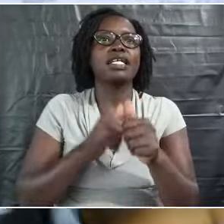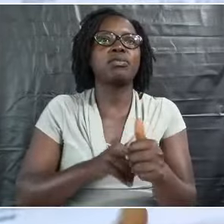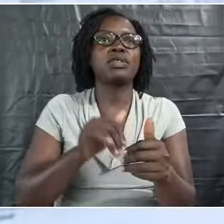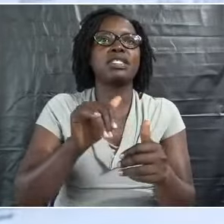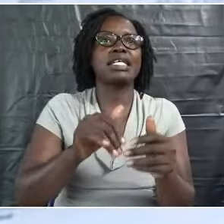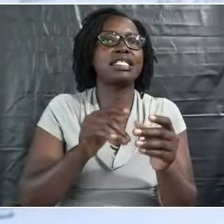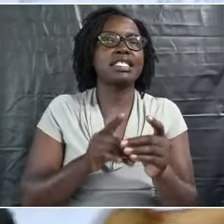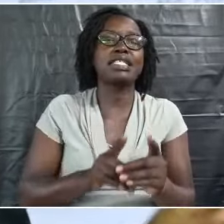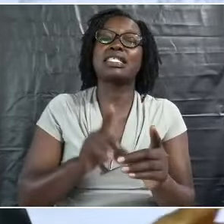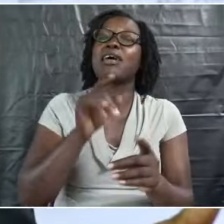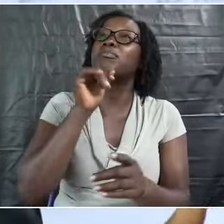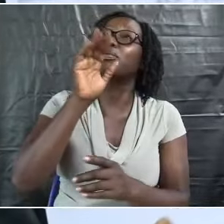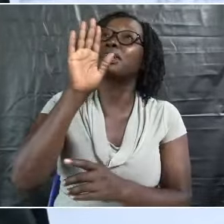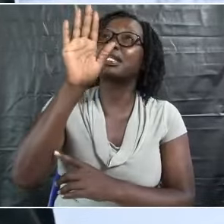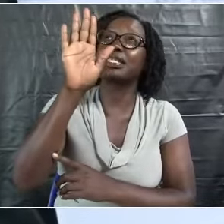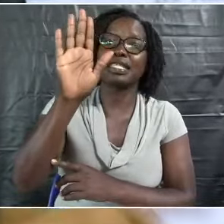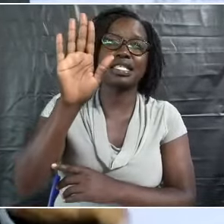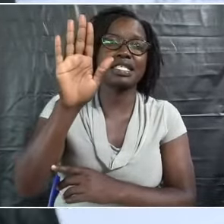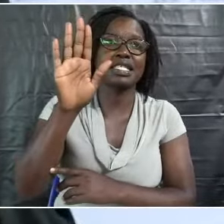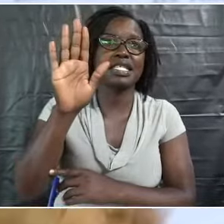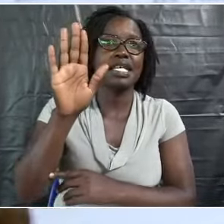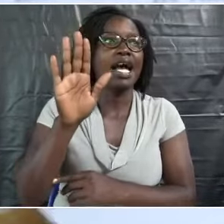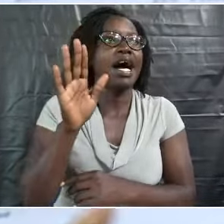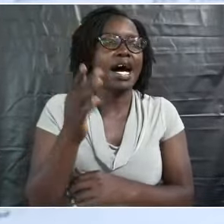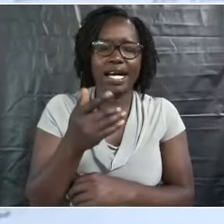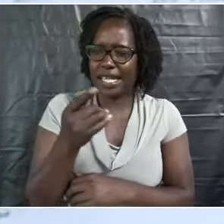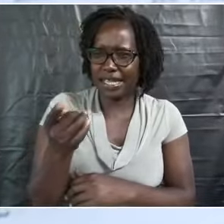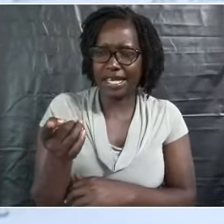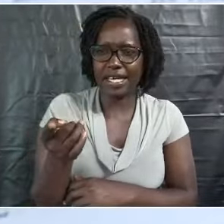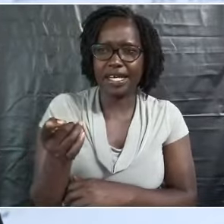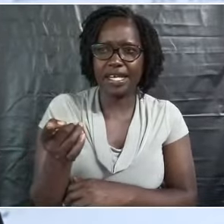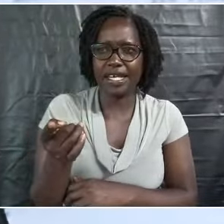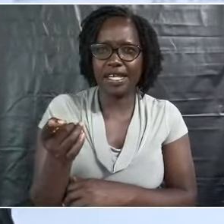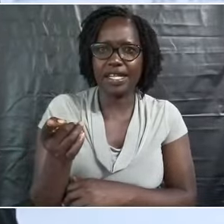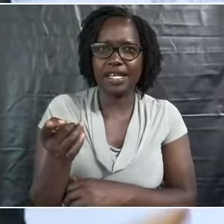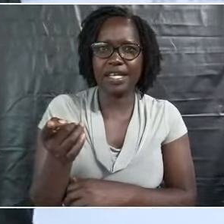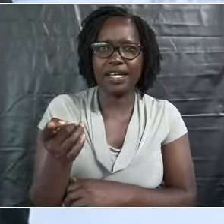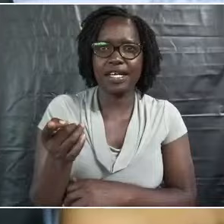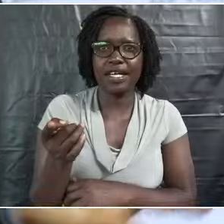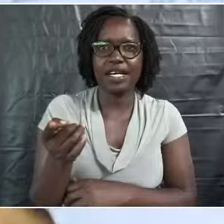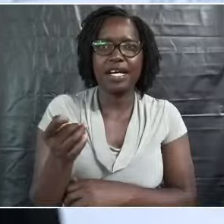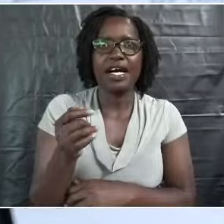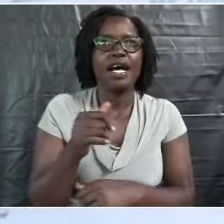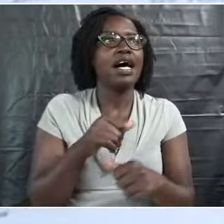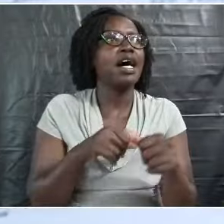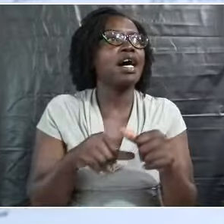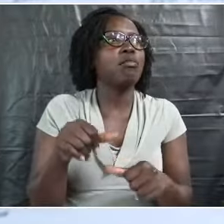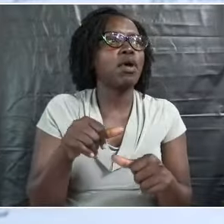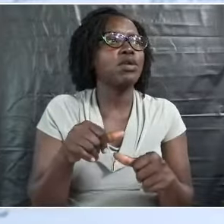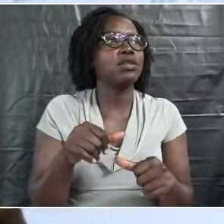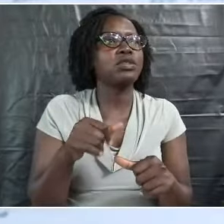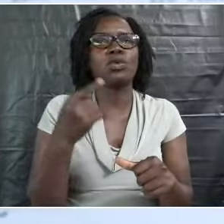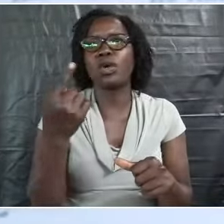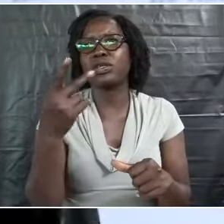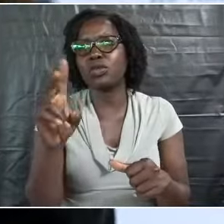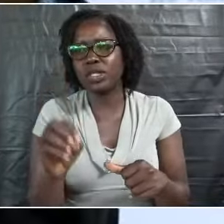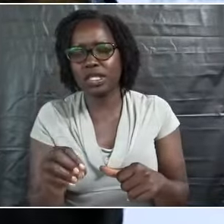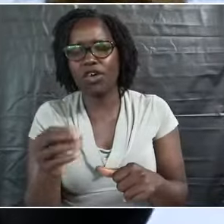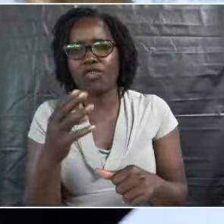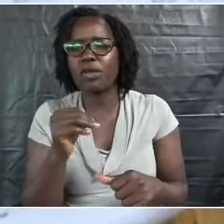disciples, who had been, and they had been gathering about 120 of them, he